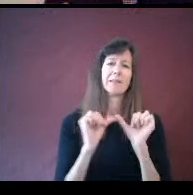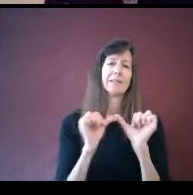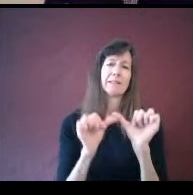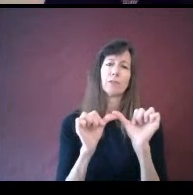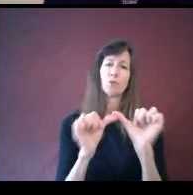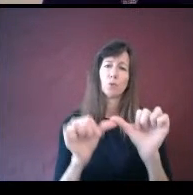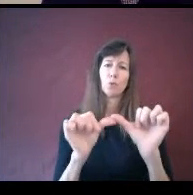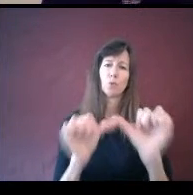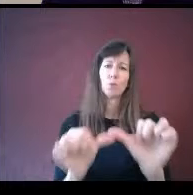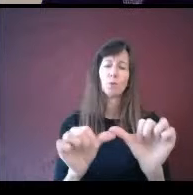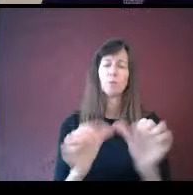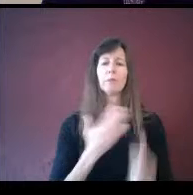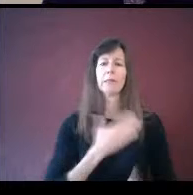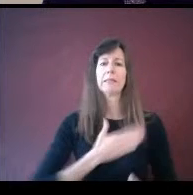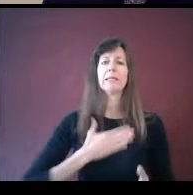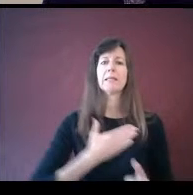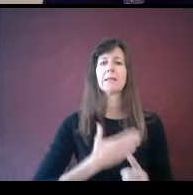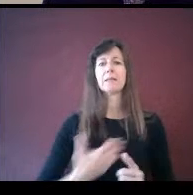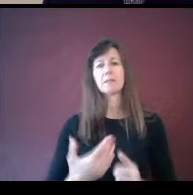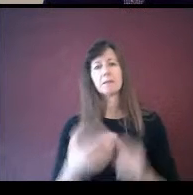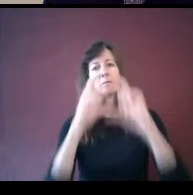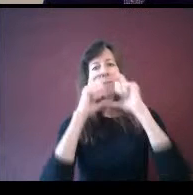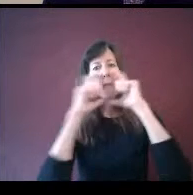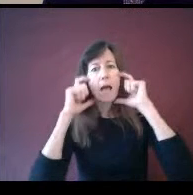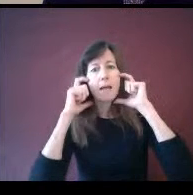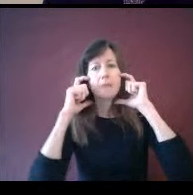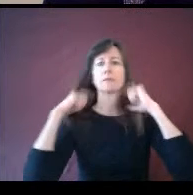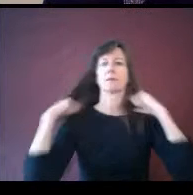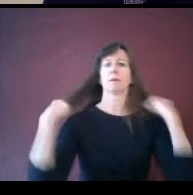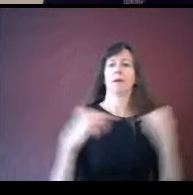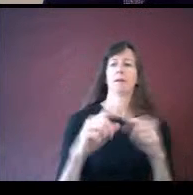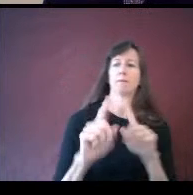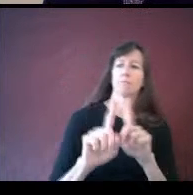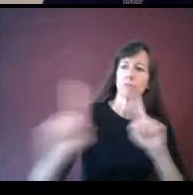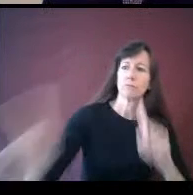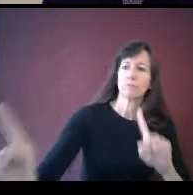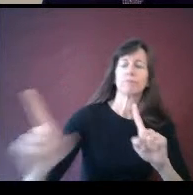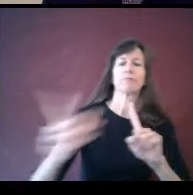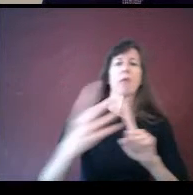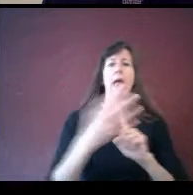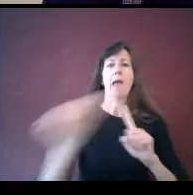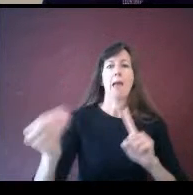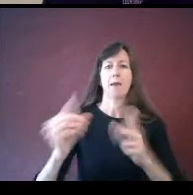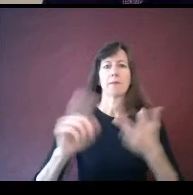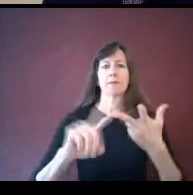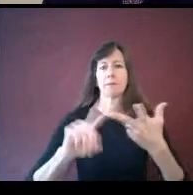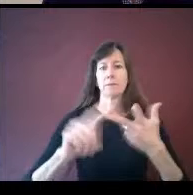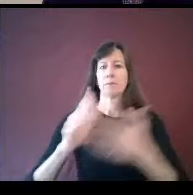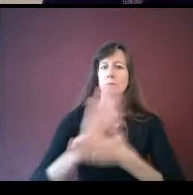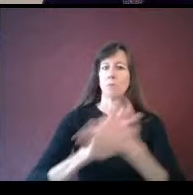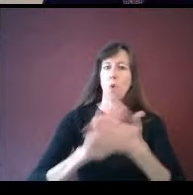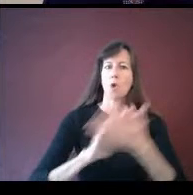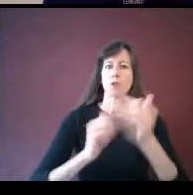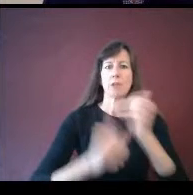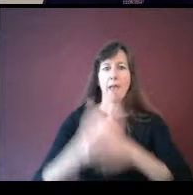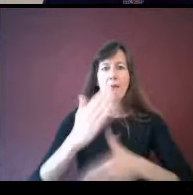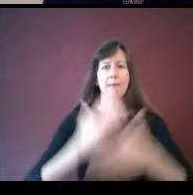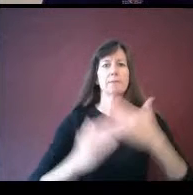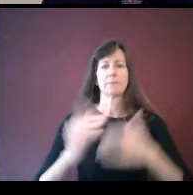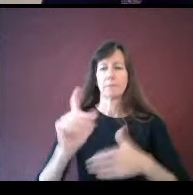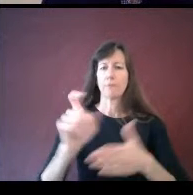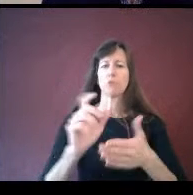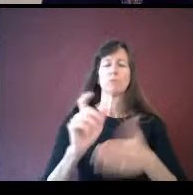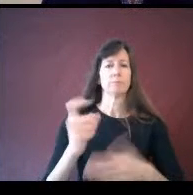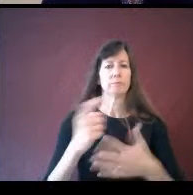to a point of herd immunity due to the vaccine. So unfortunately, we're still going to have many more months